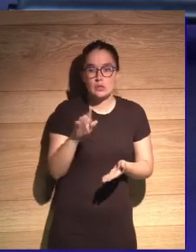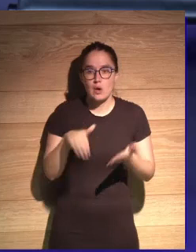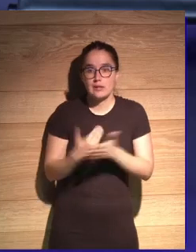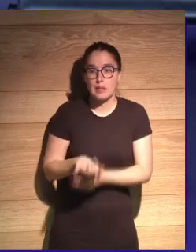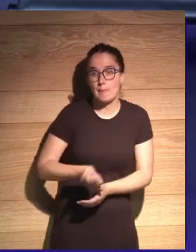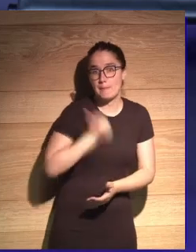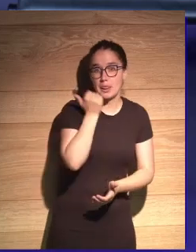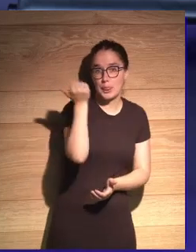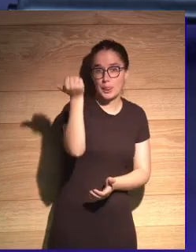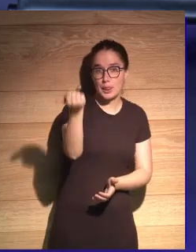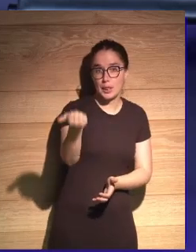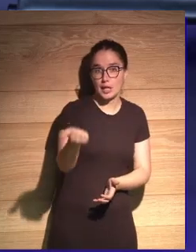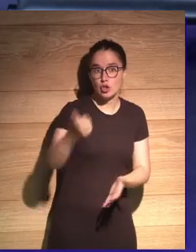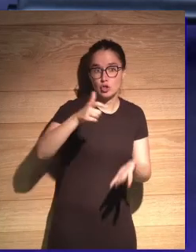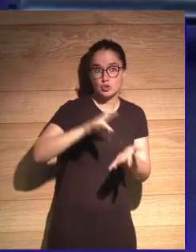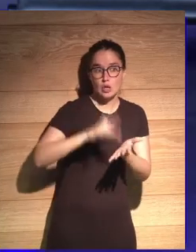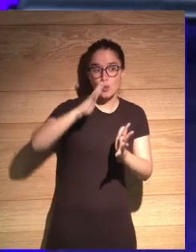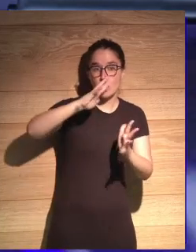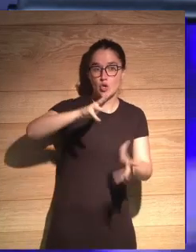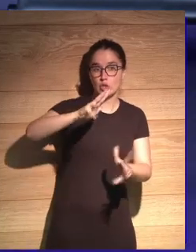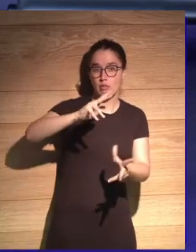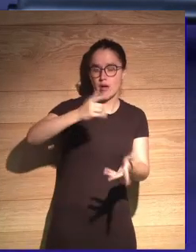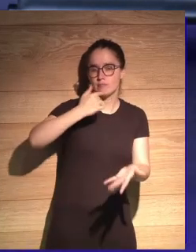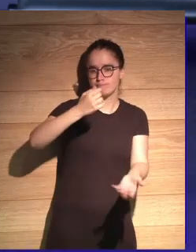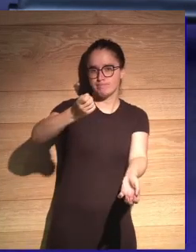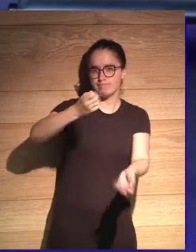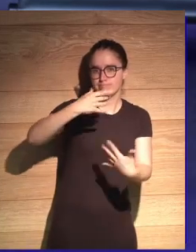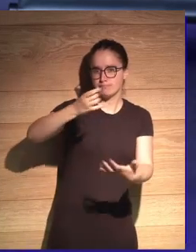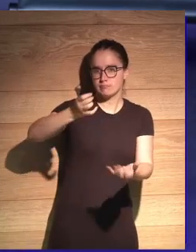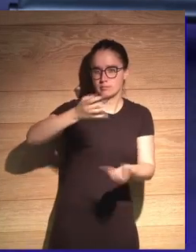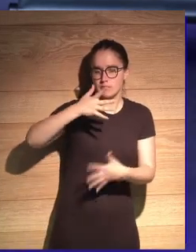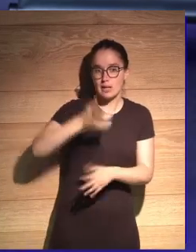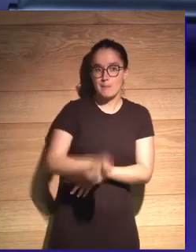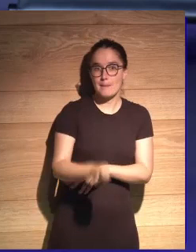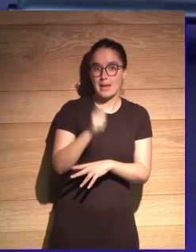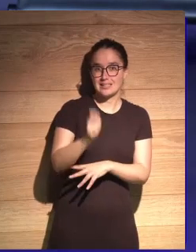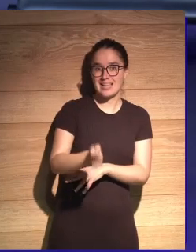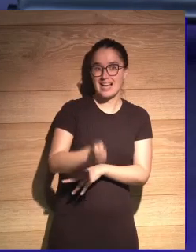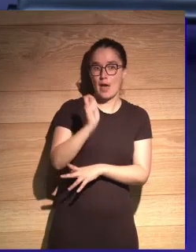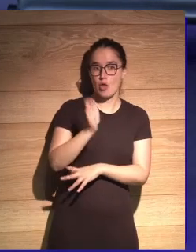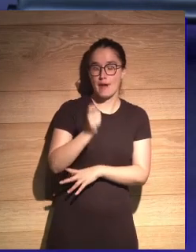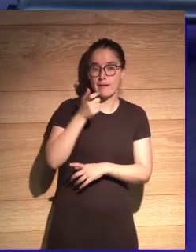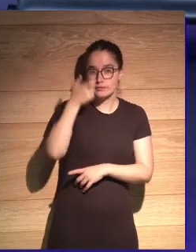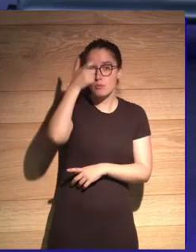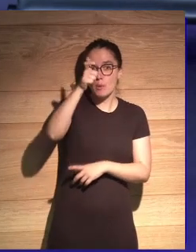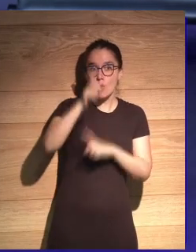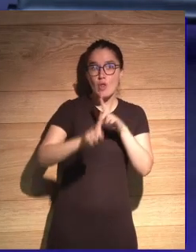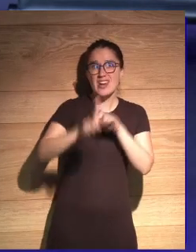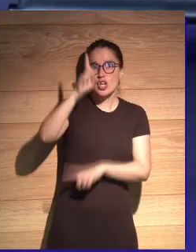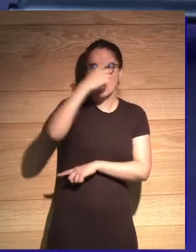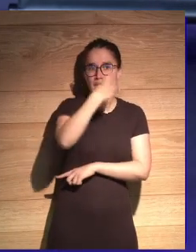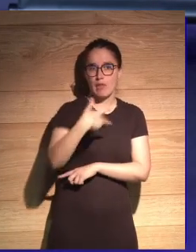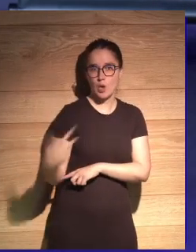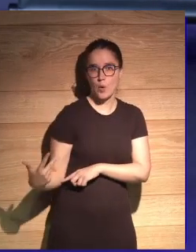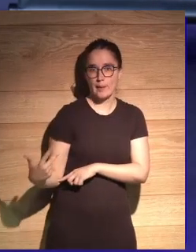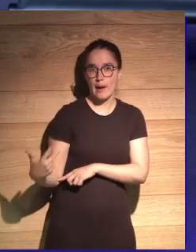should accept the invitation or not. But then I found a piece of news